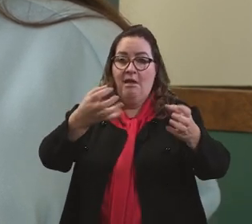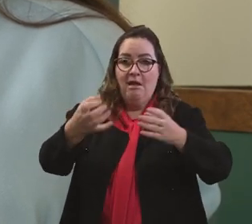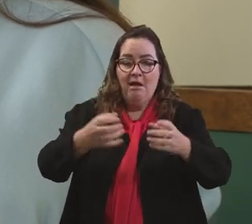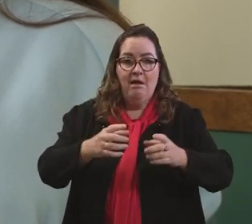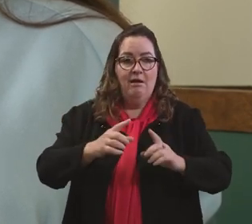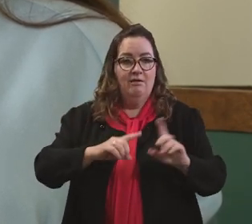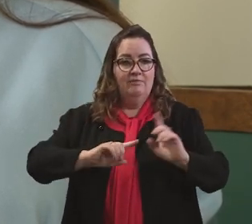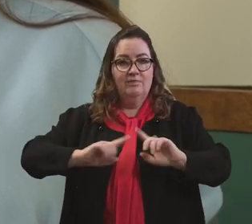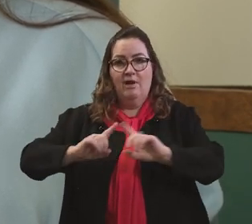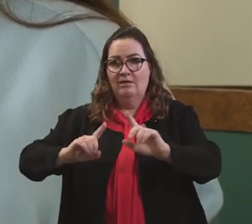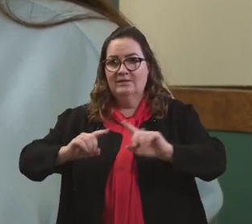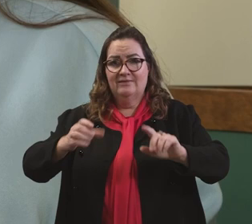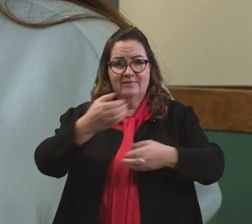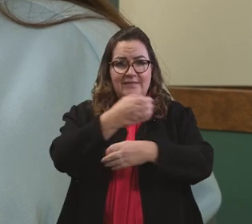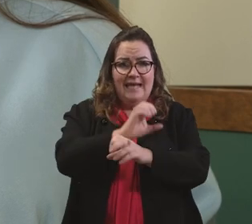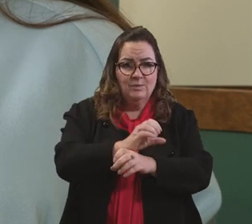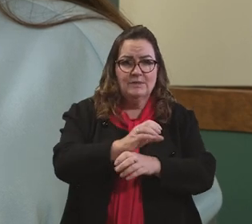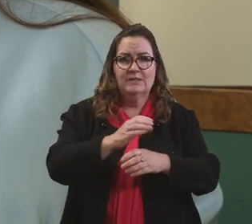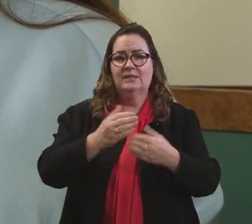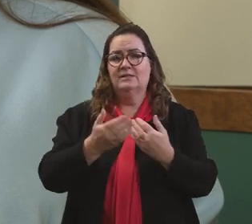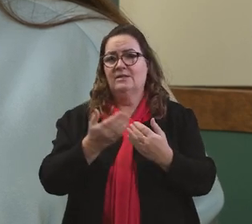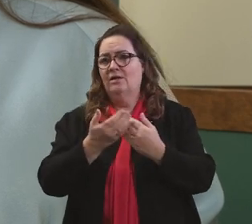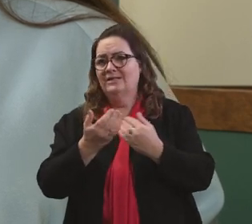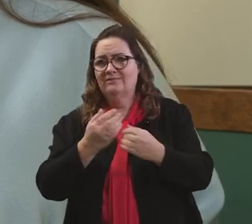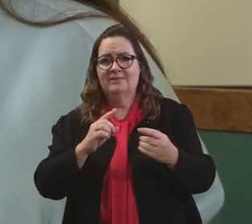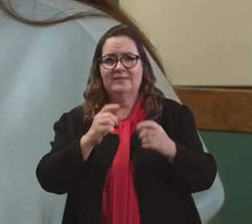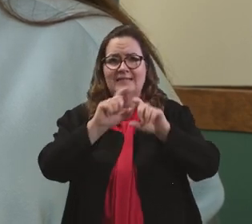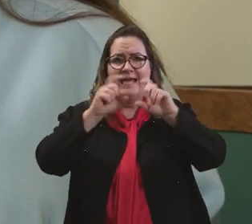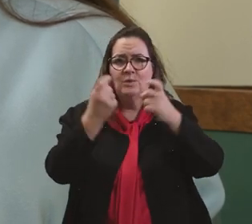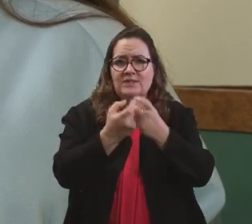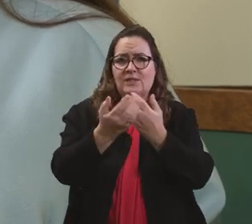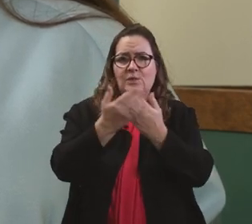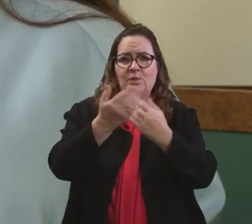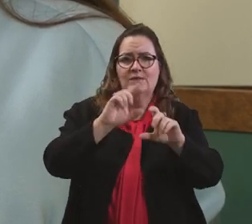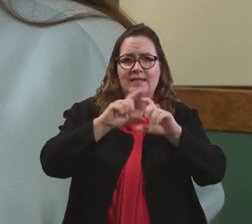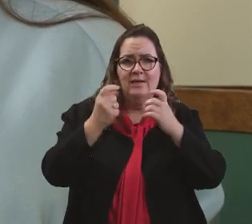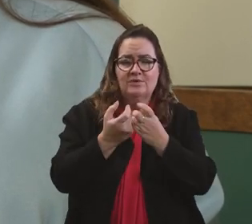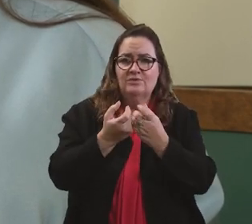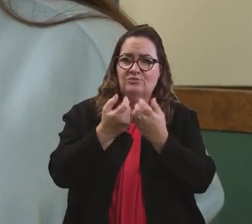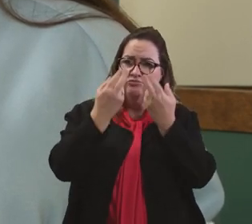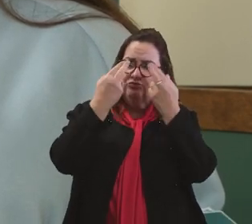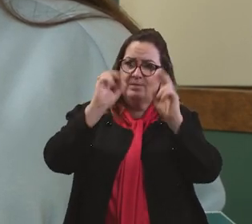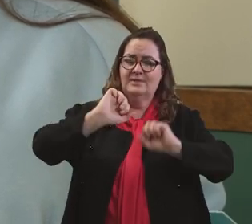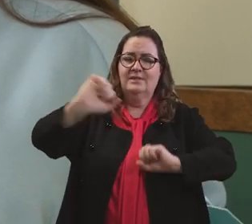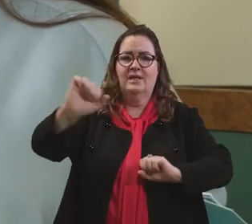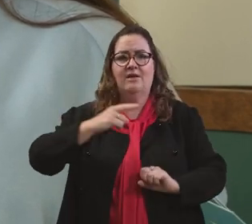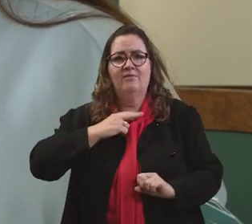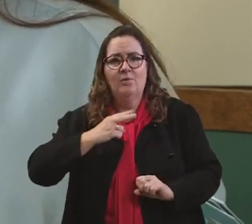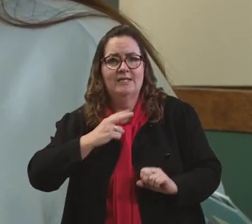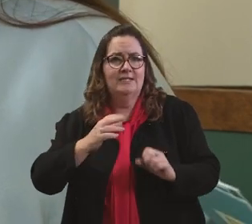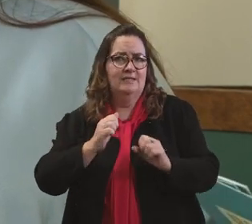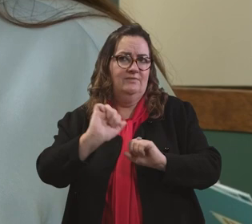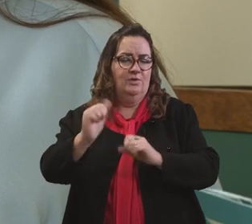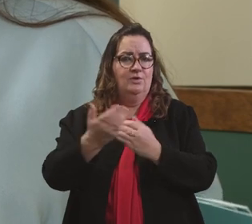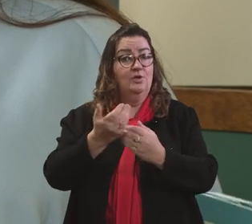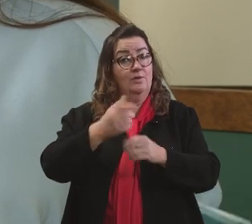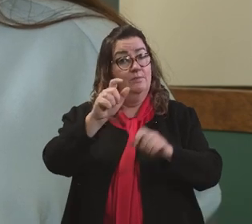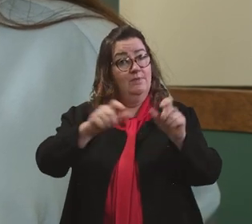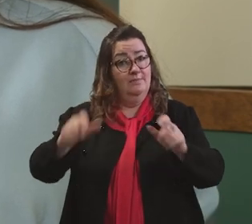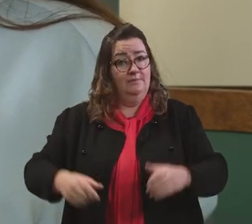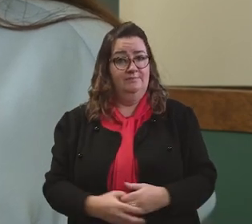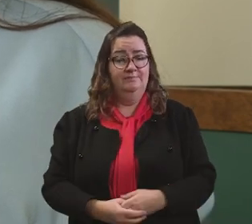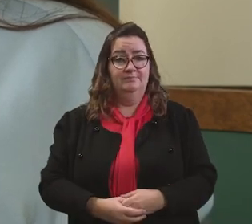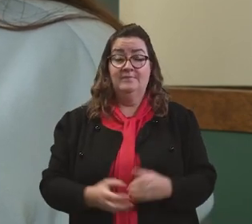Corn and Oak councils across the country to represent the voices and opinions of young people. Like